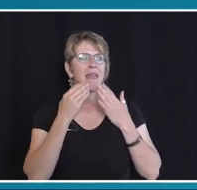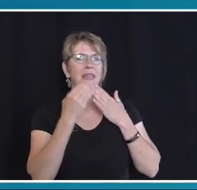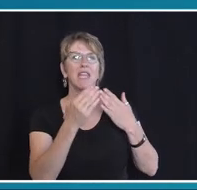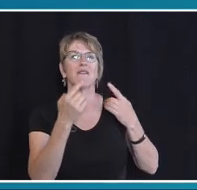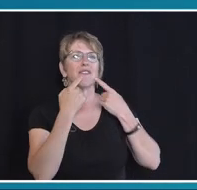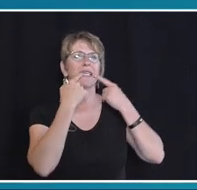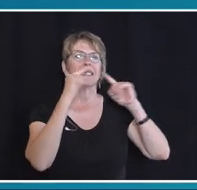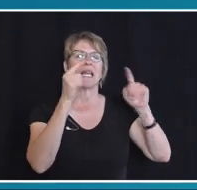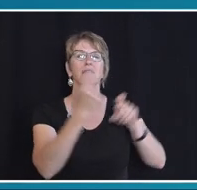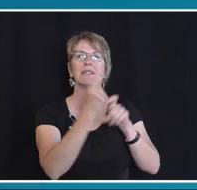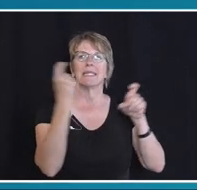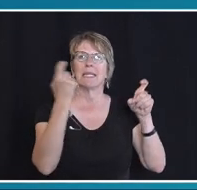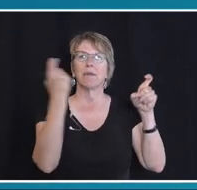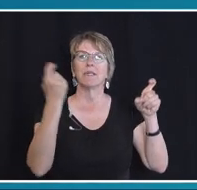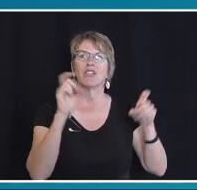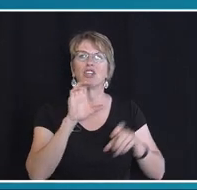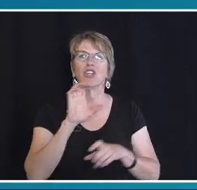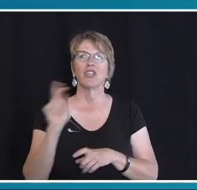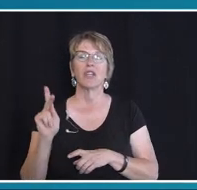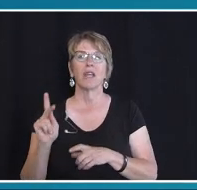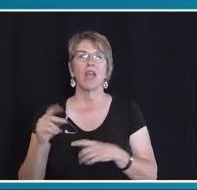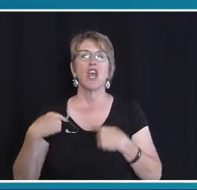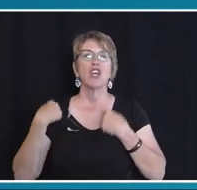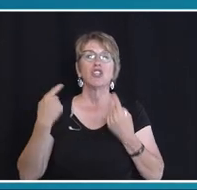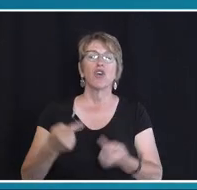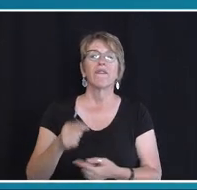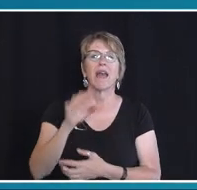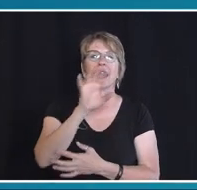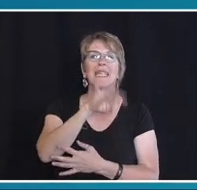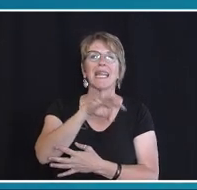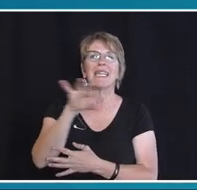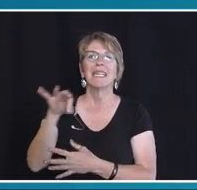successful celebration of Courage. So far, we've raised